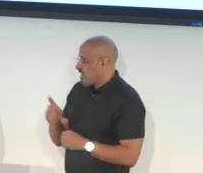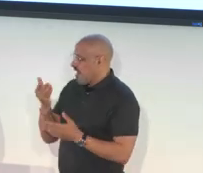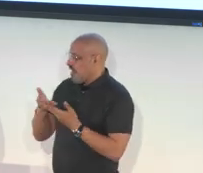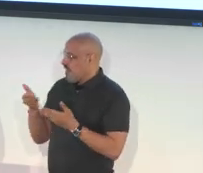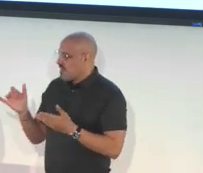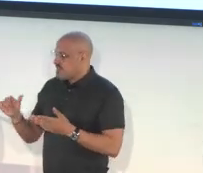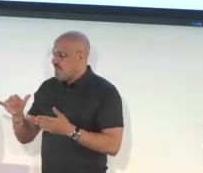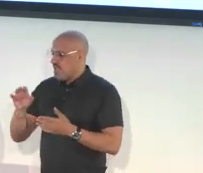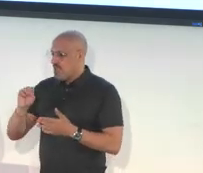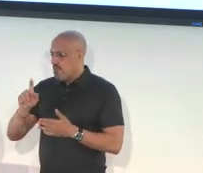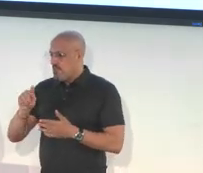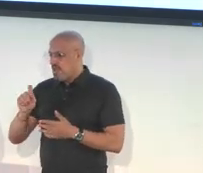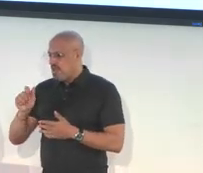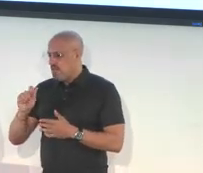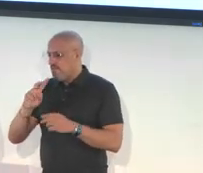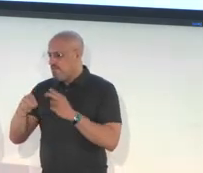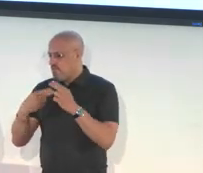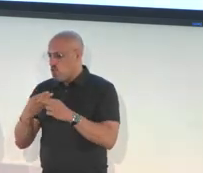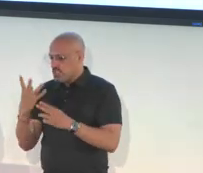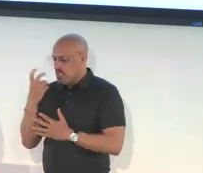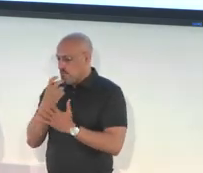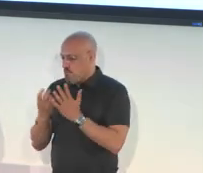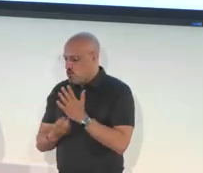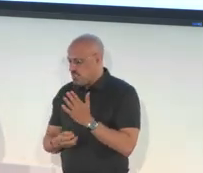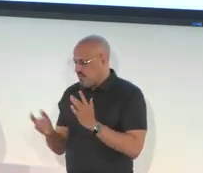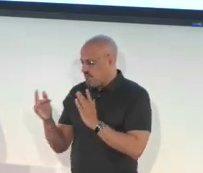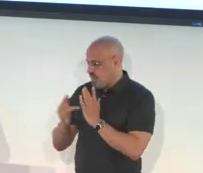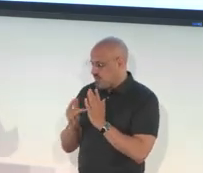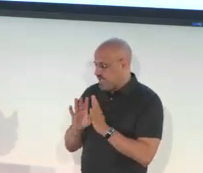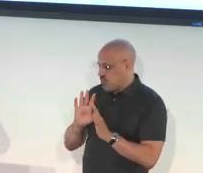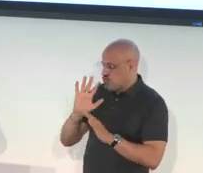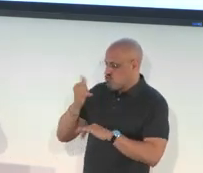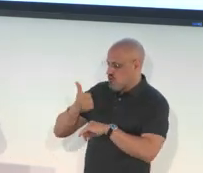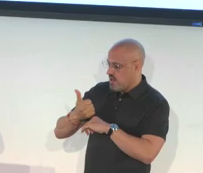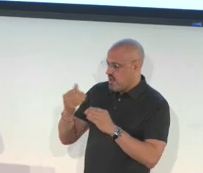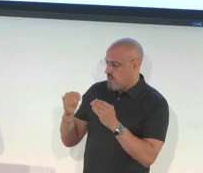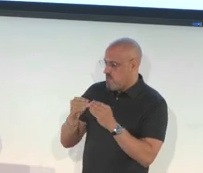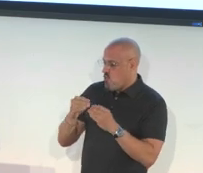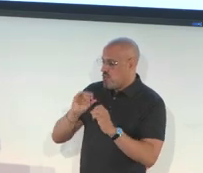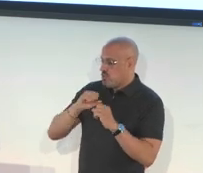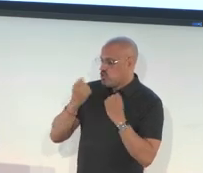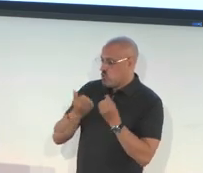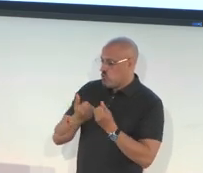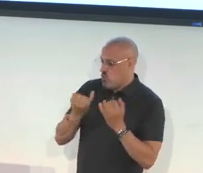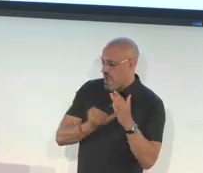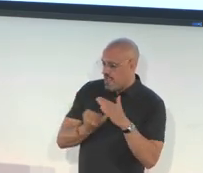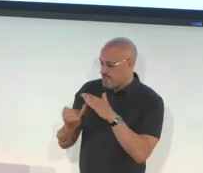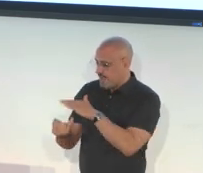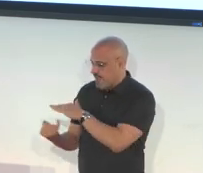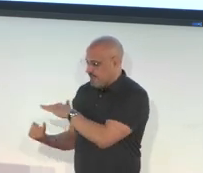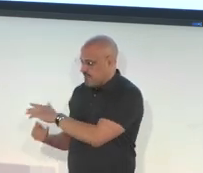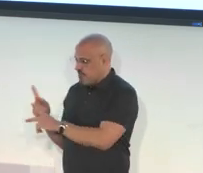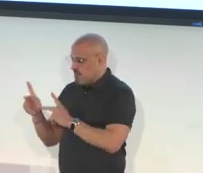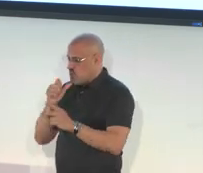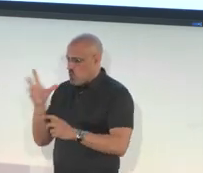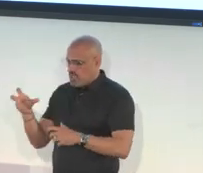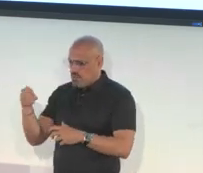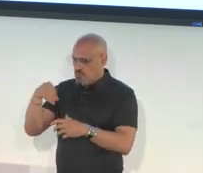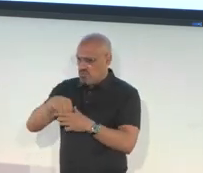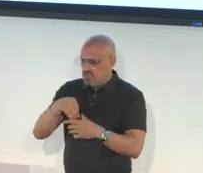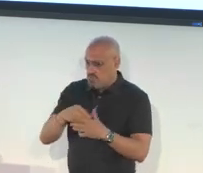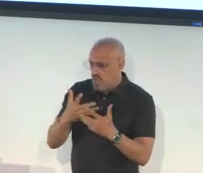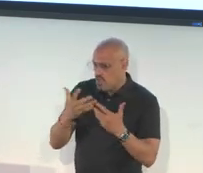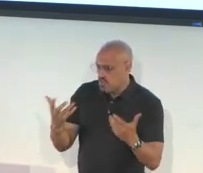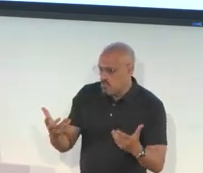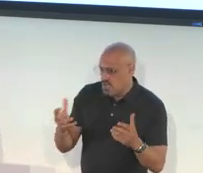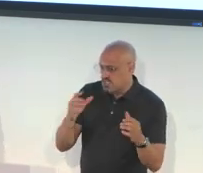like the metaverse and immersive technologies creating more socialized isolation because people don't have to participate as much